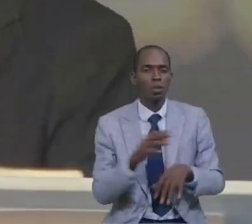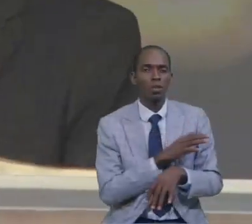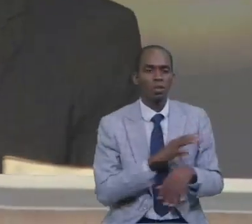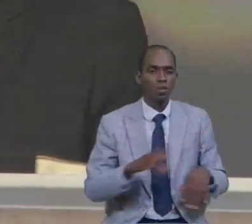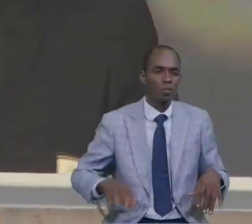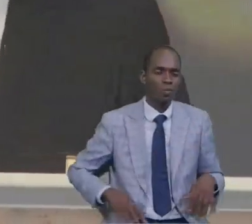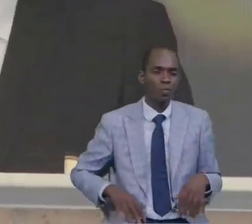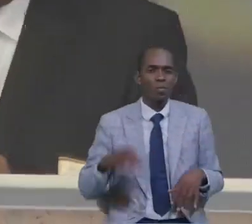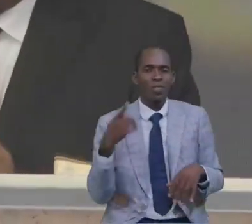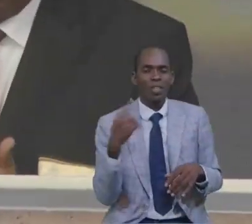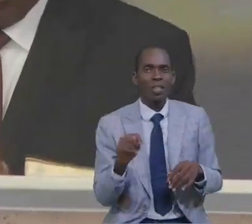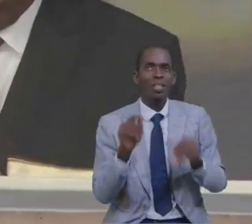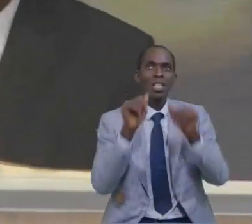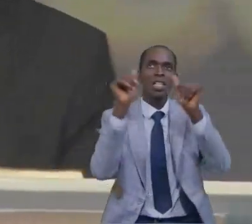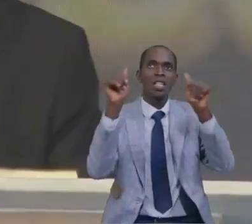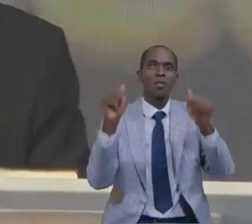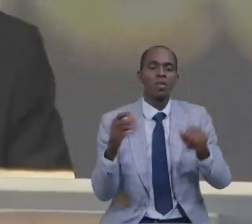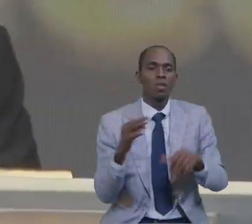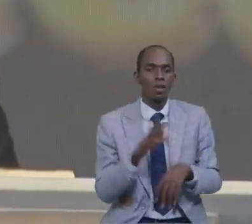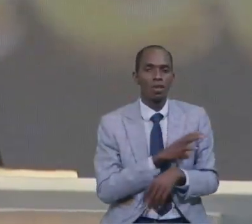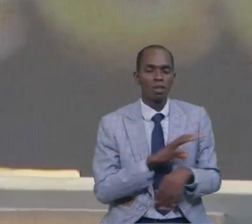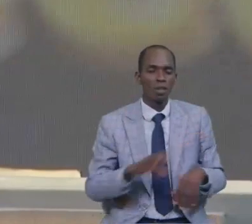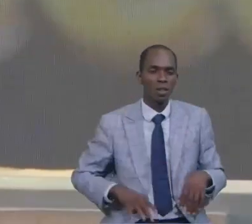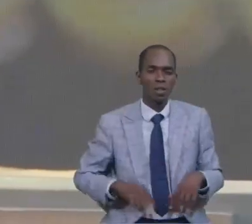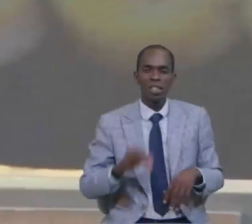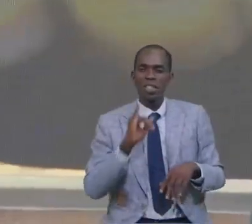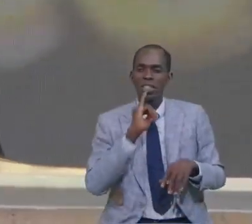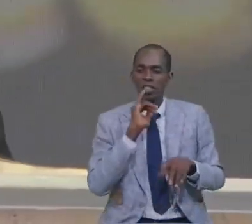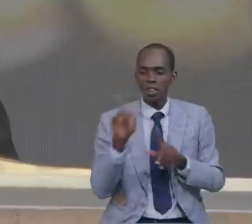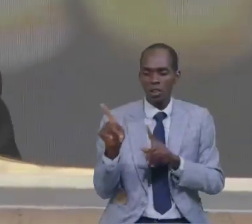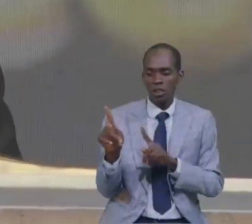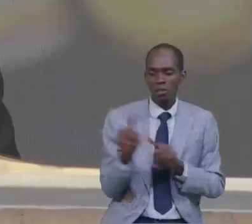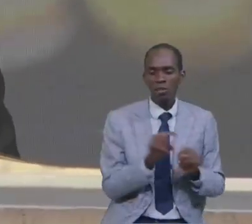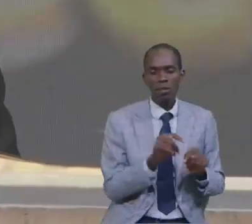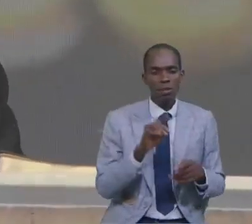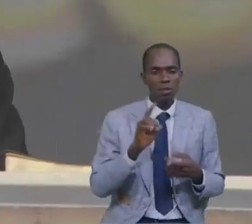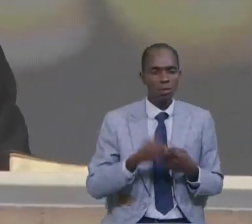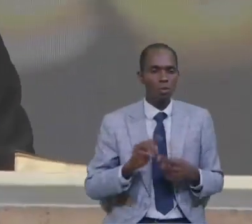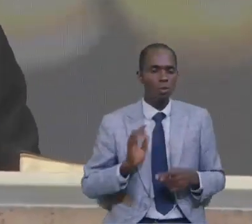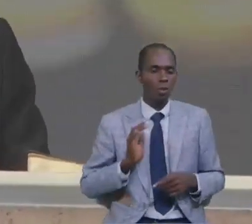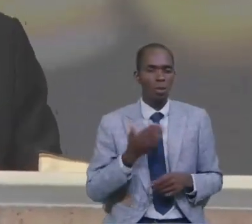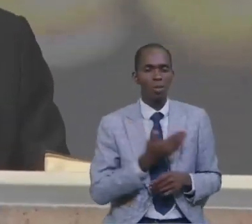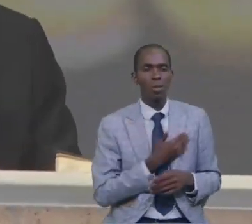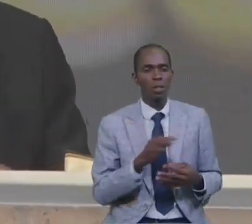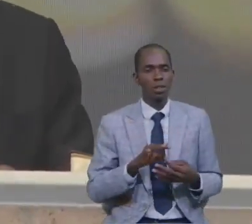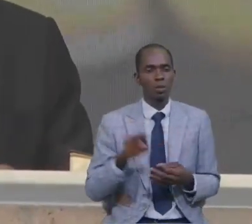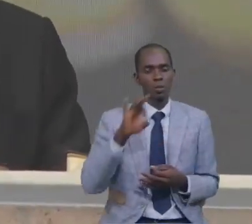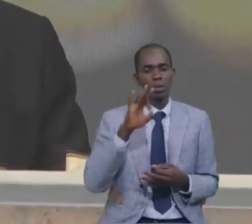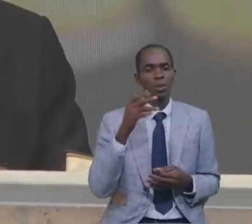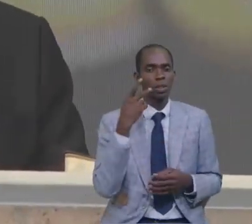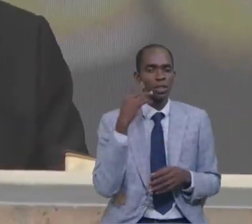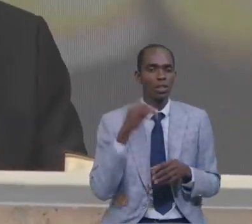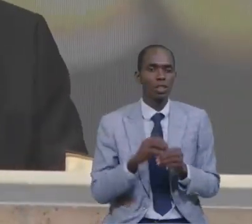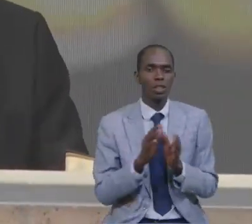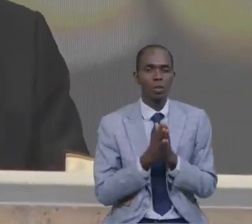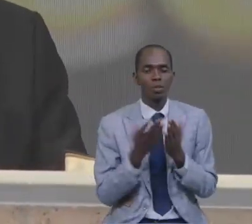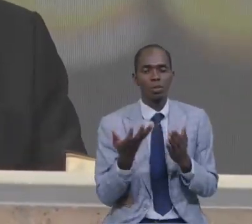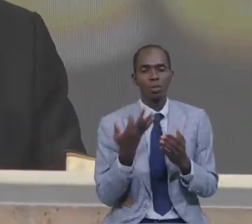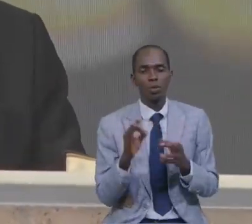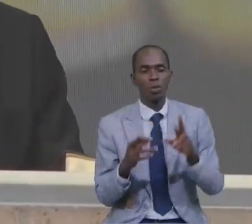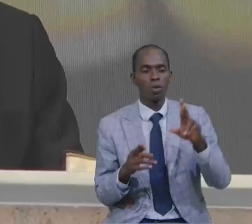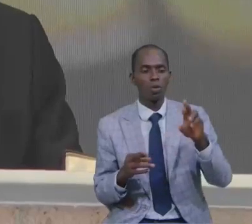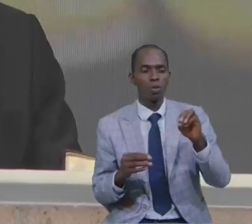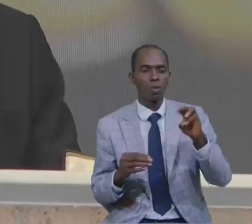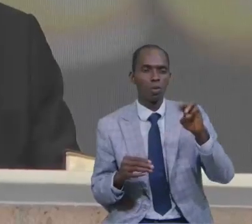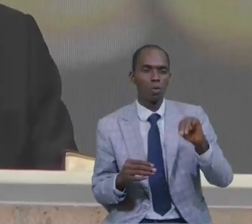Romans chapter 8, reading from verse 29. Romans chapter 8, reading